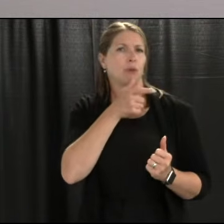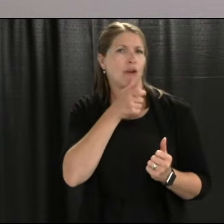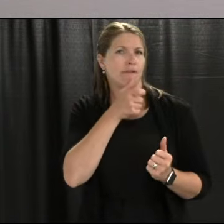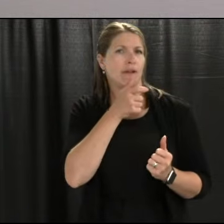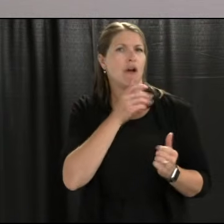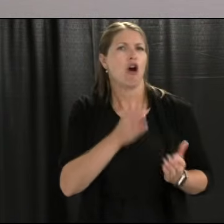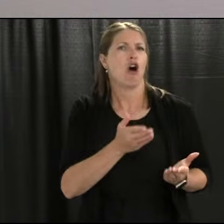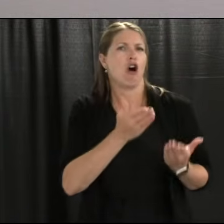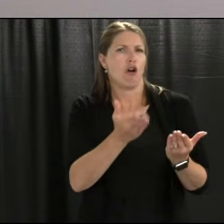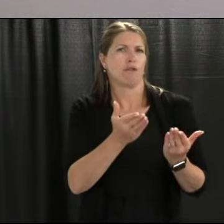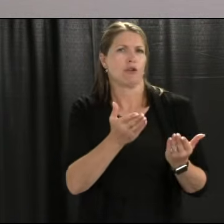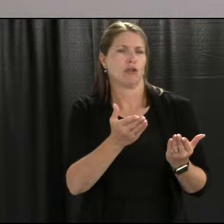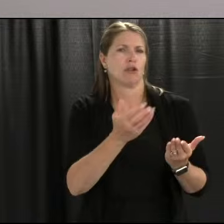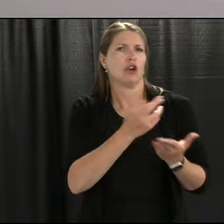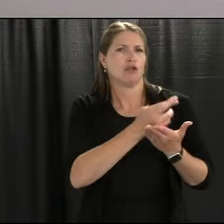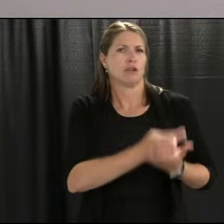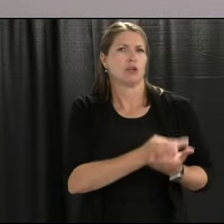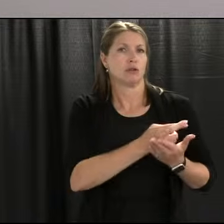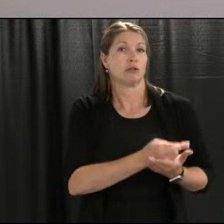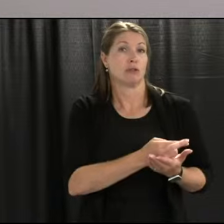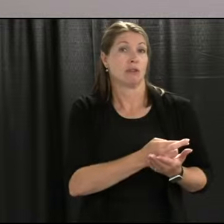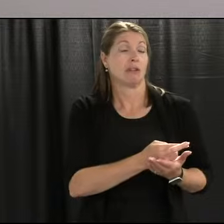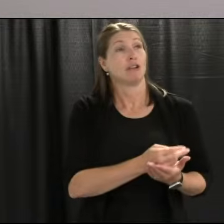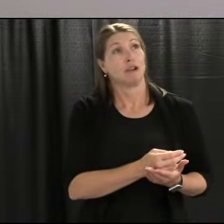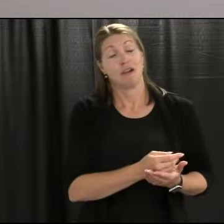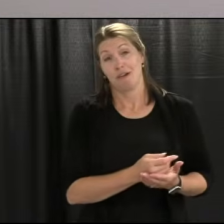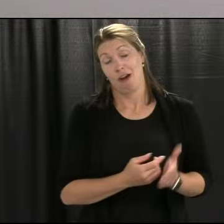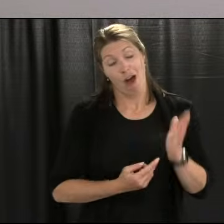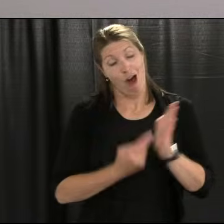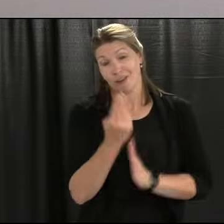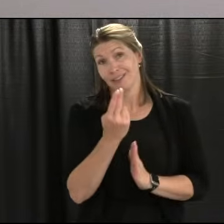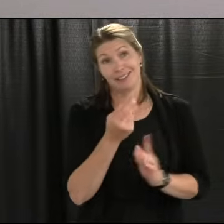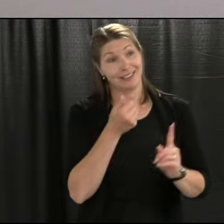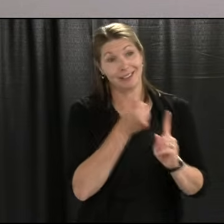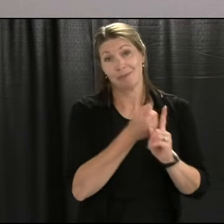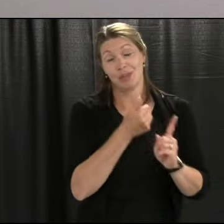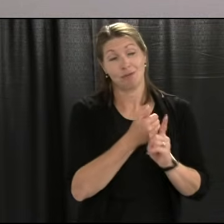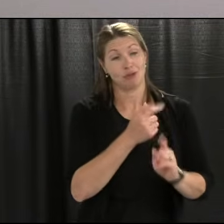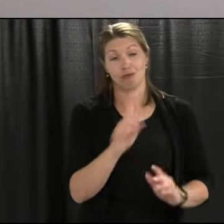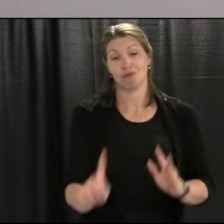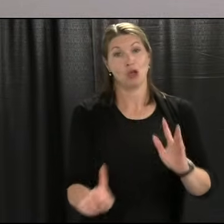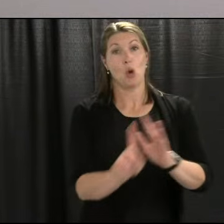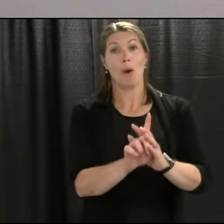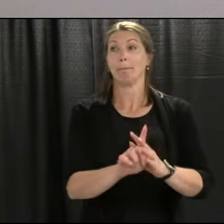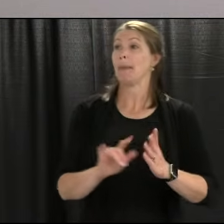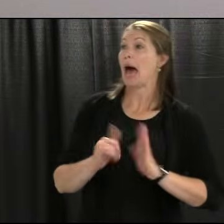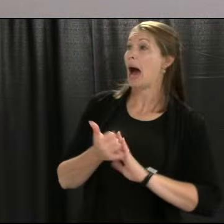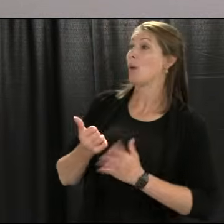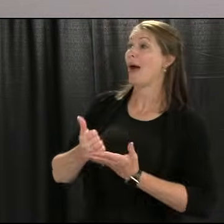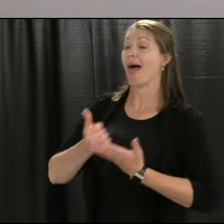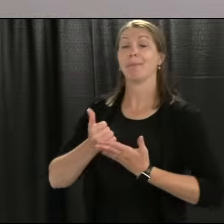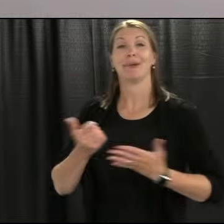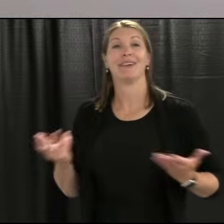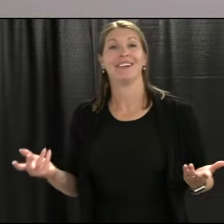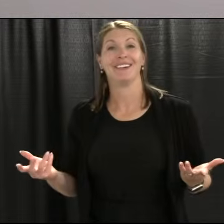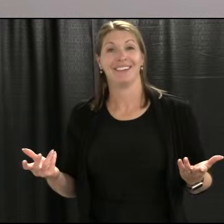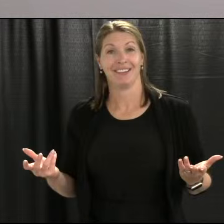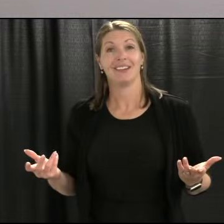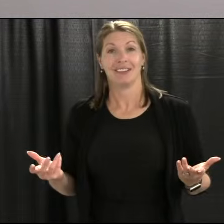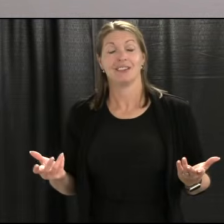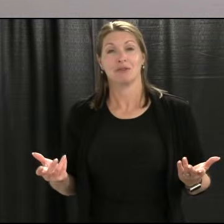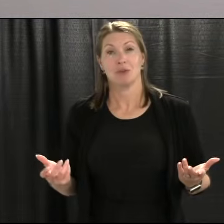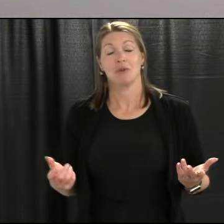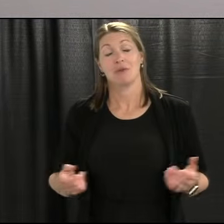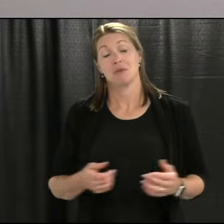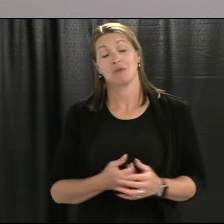and in fact, spontaneously showed up in the area we were constructing the fire break and offered to help. So there's only